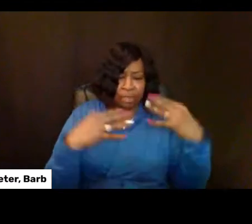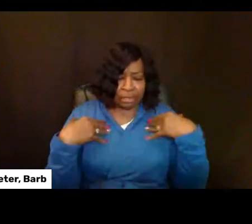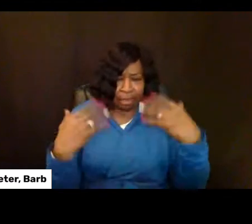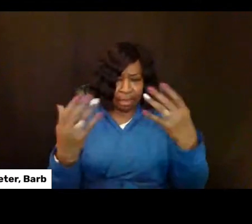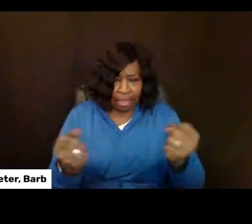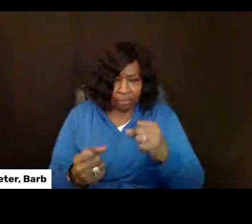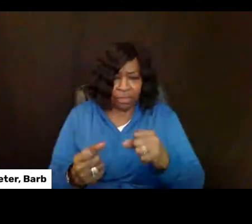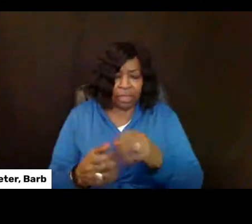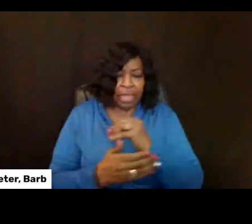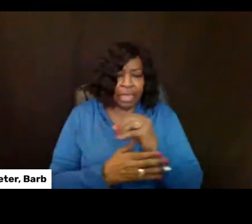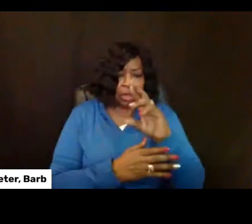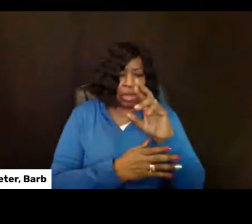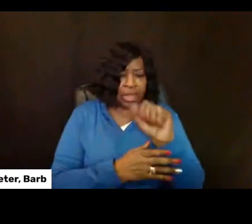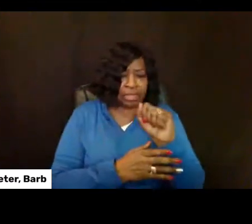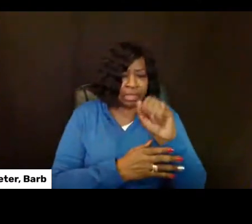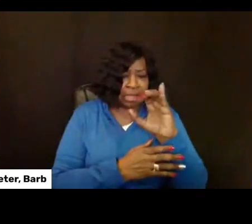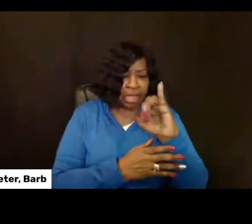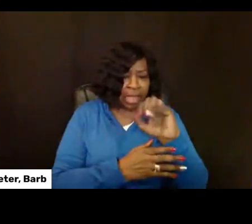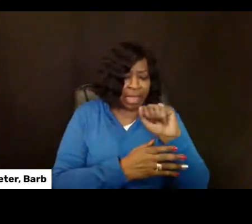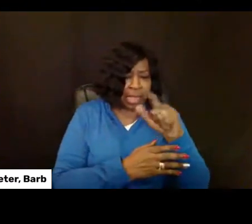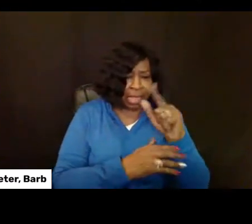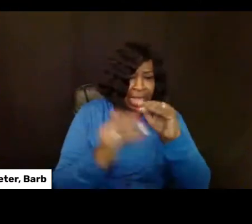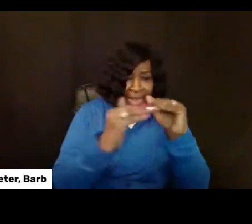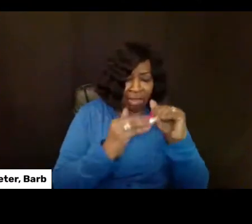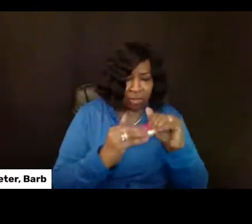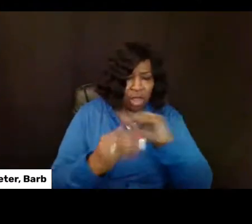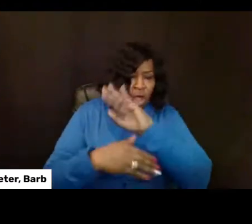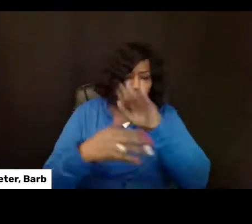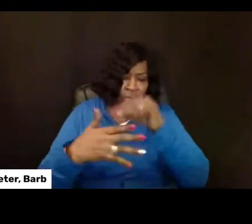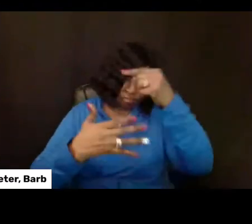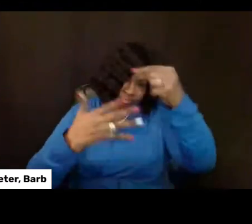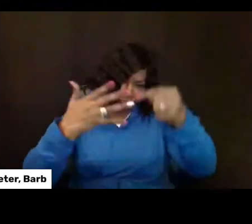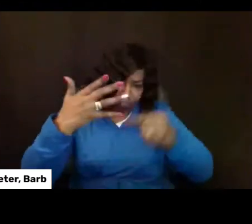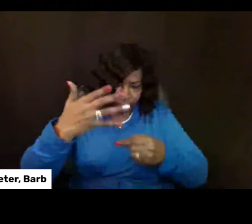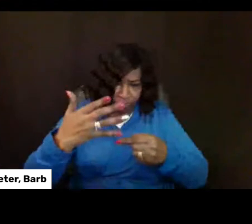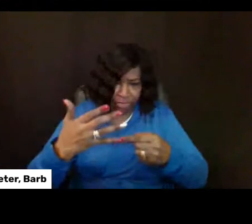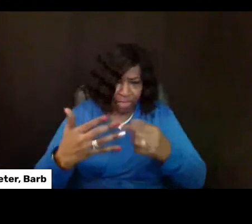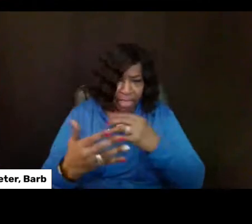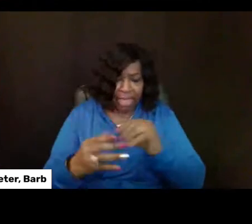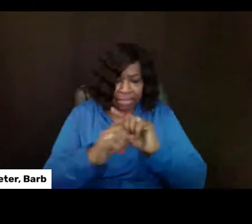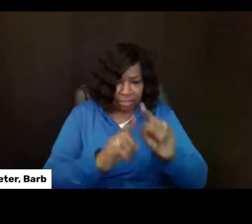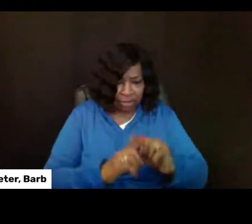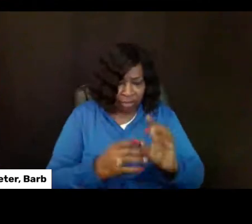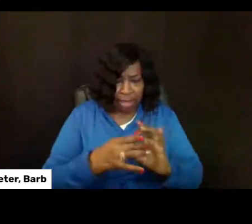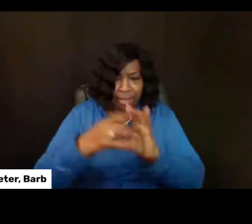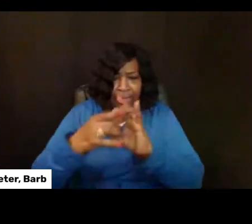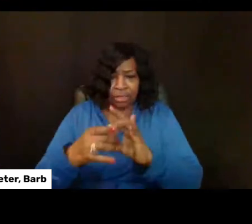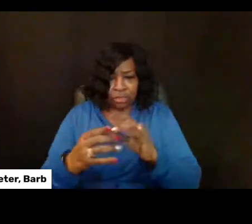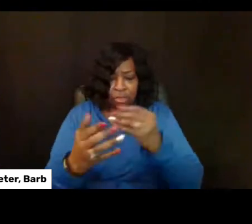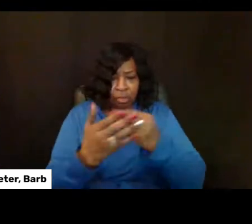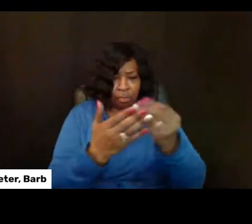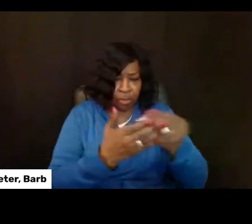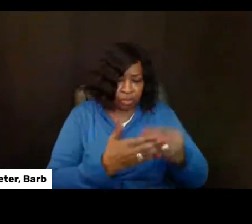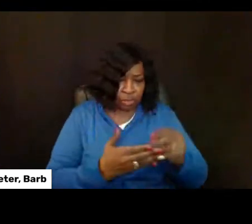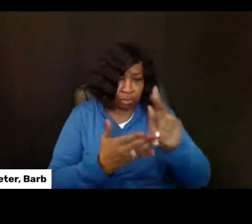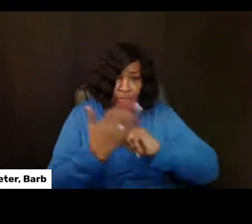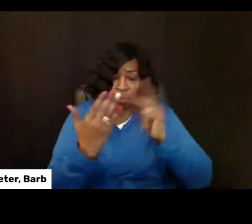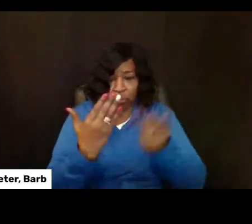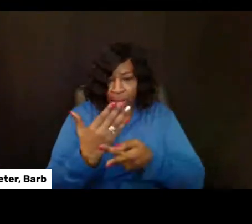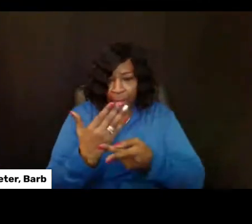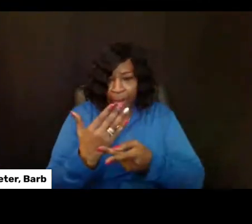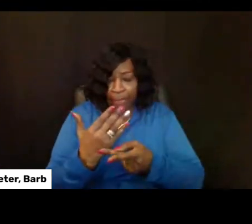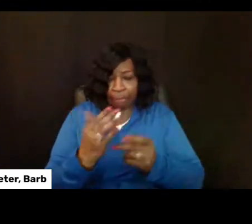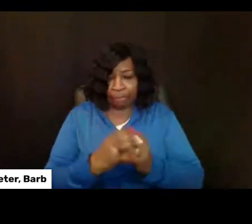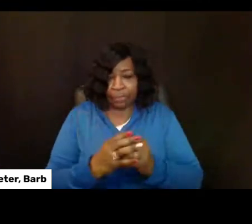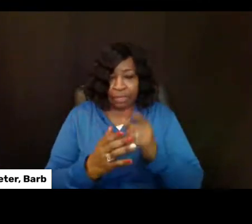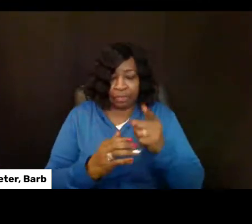those things have very significant kind of links to the Good Food Purchasing Program, as the Commissioner was laying out. The